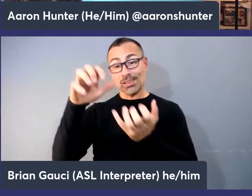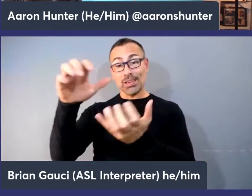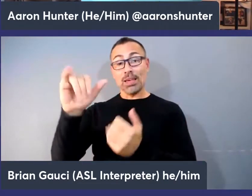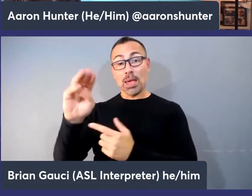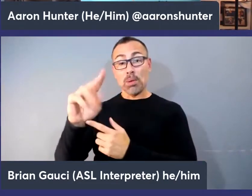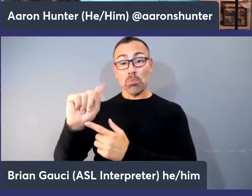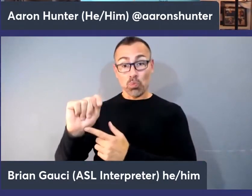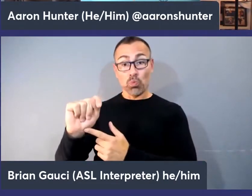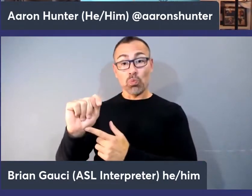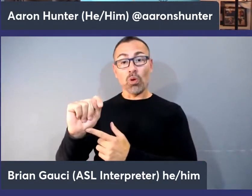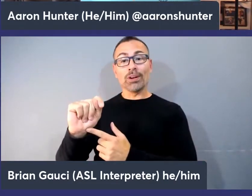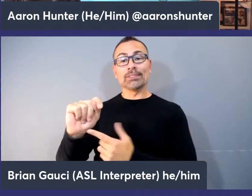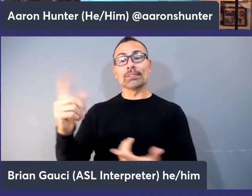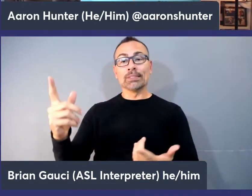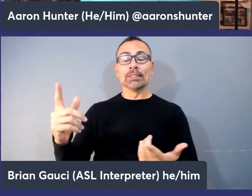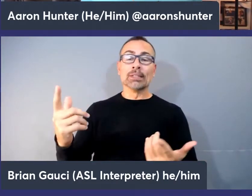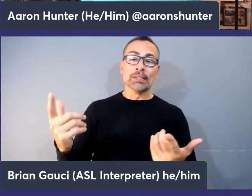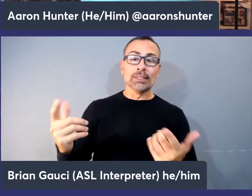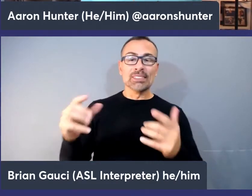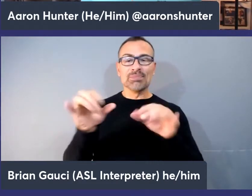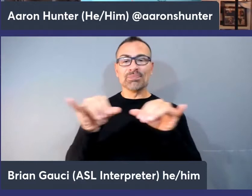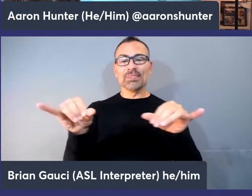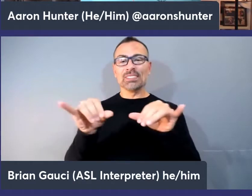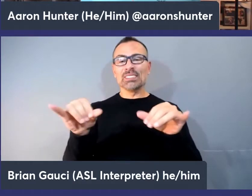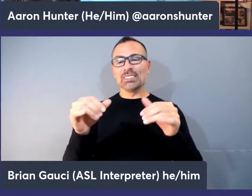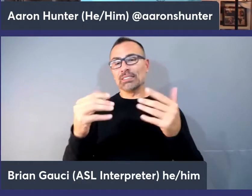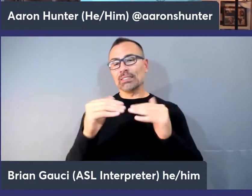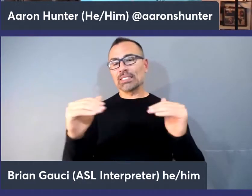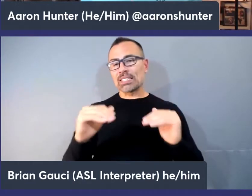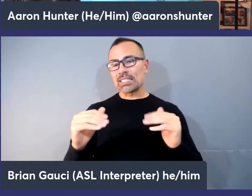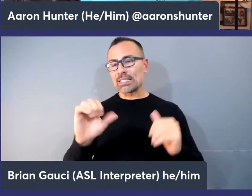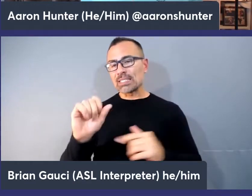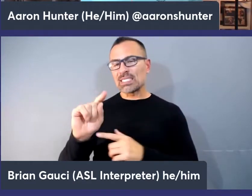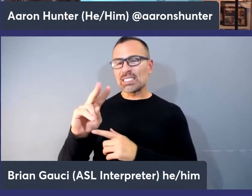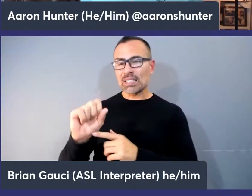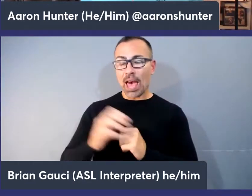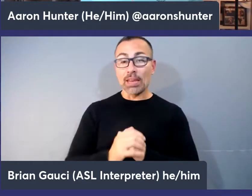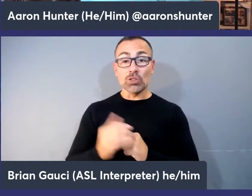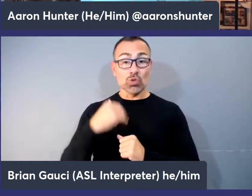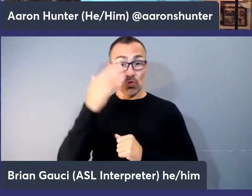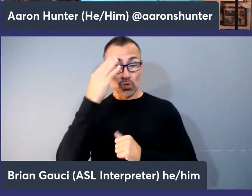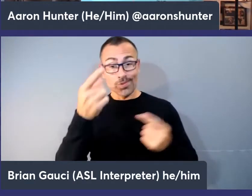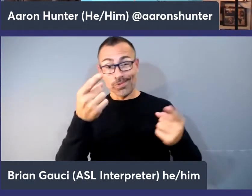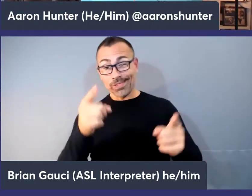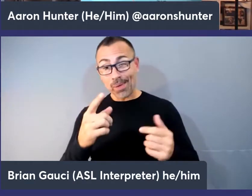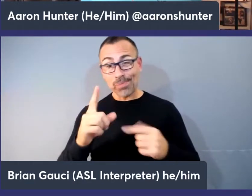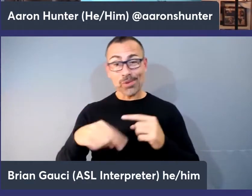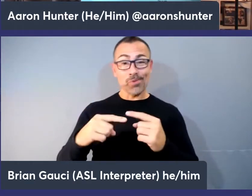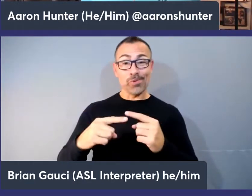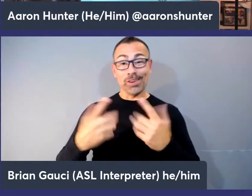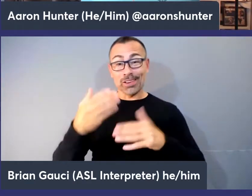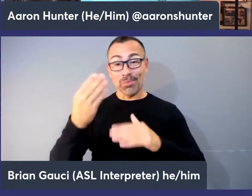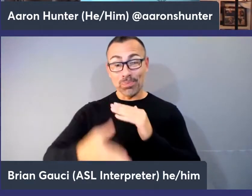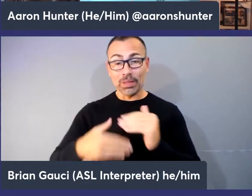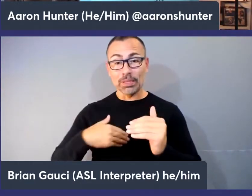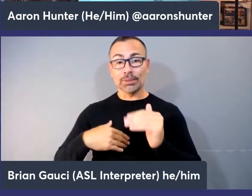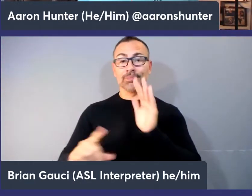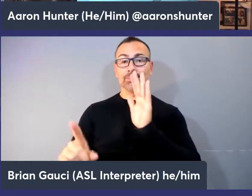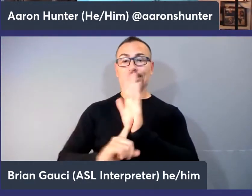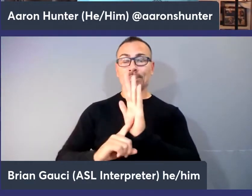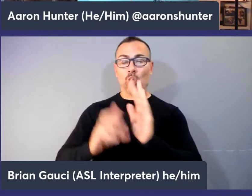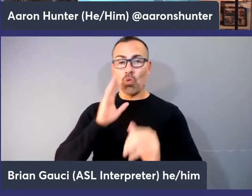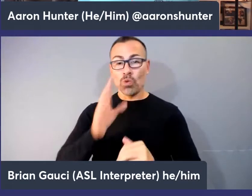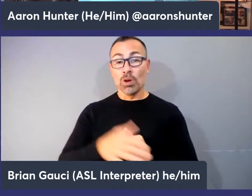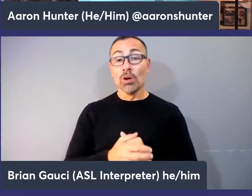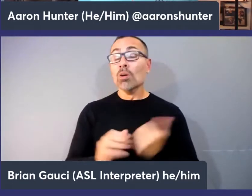it'll show you all the details for what the import is going on. And once it completes, it'll give you, a notification. Usually, when people